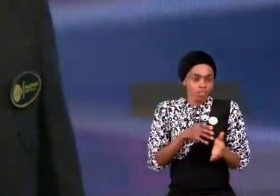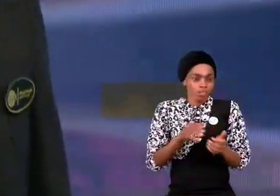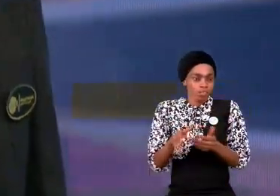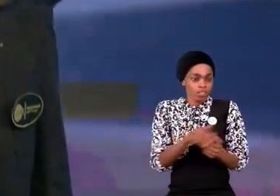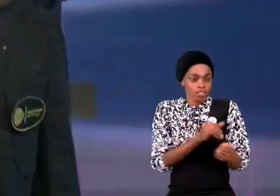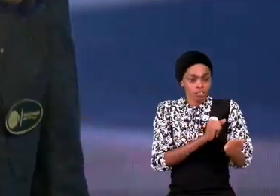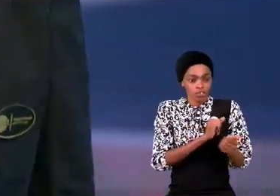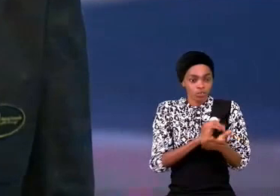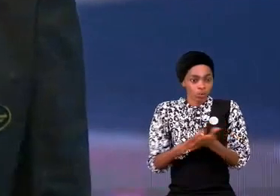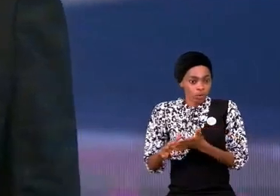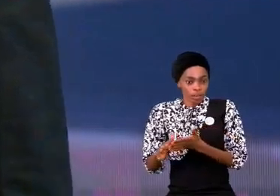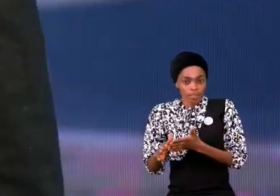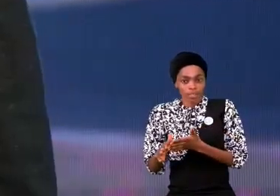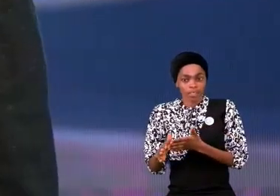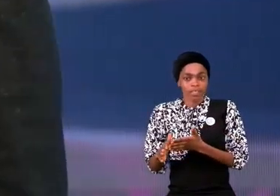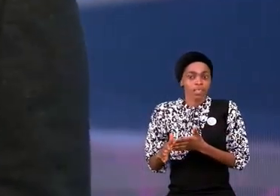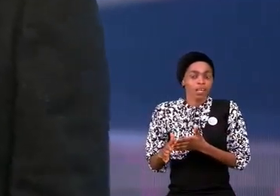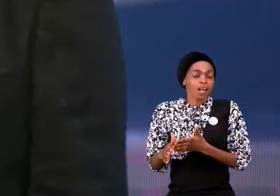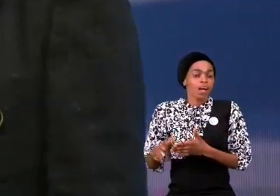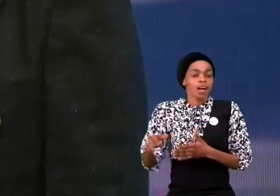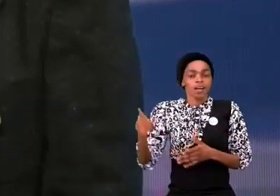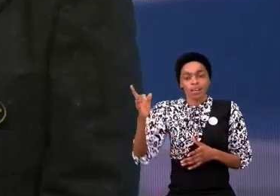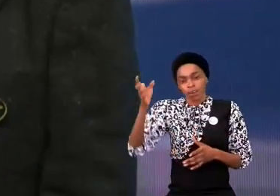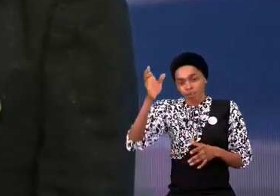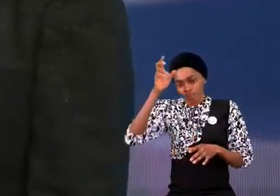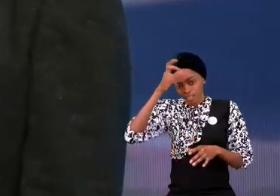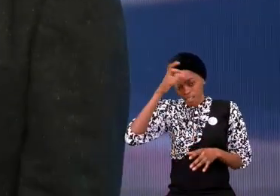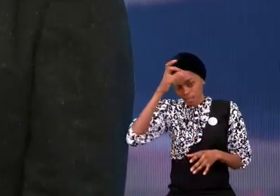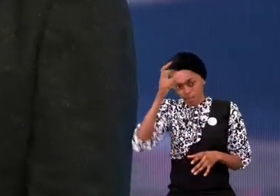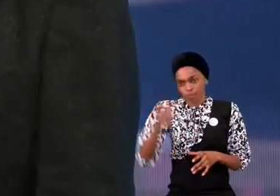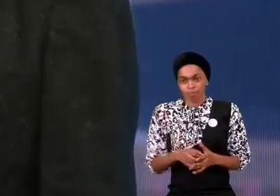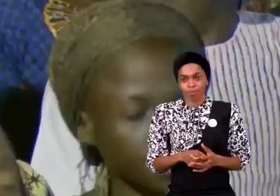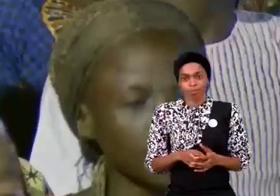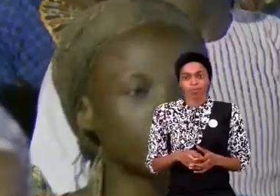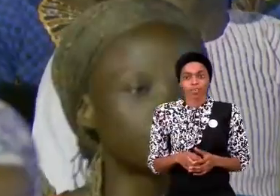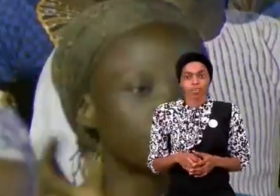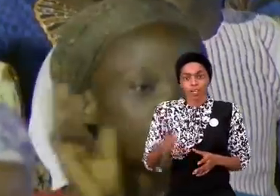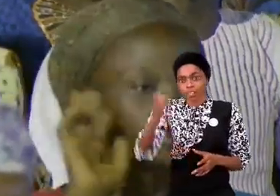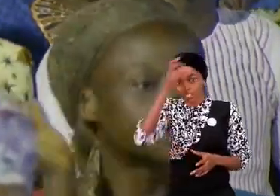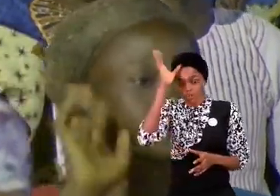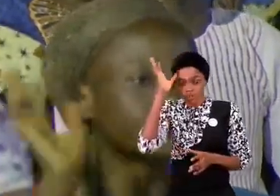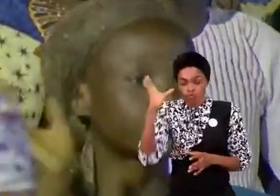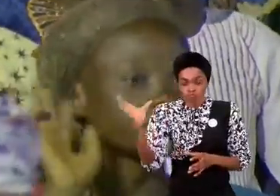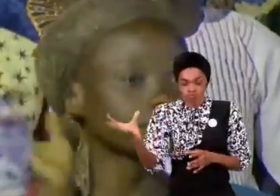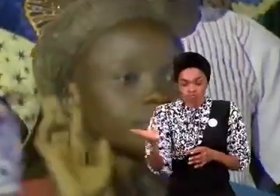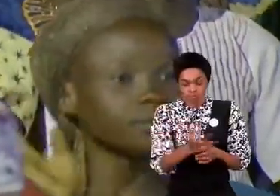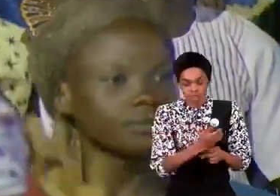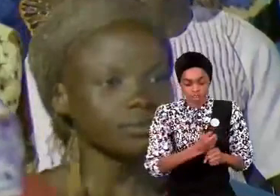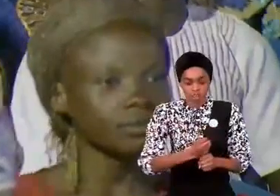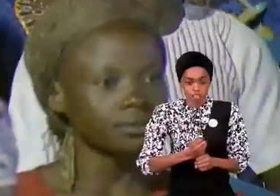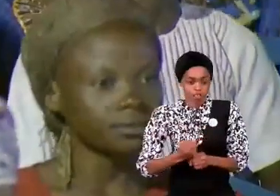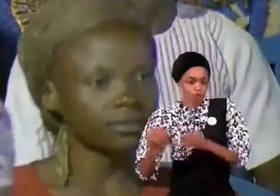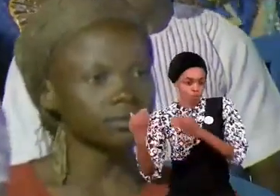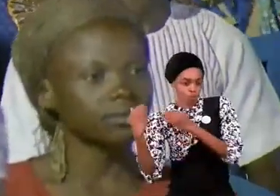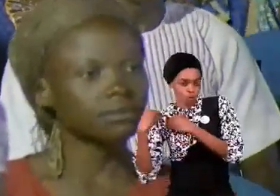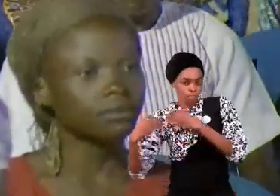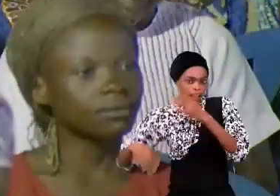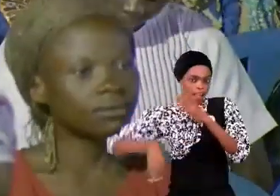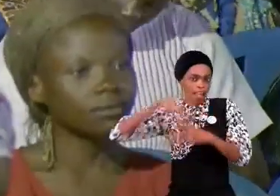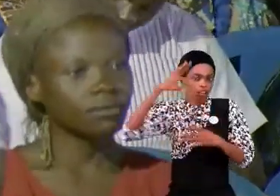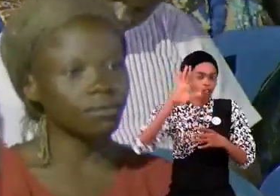will pack his load from your life tonight and go away. Look at verse 14. In